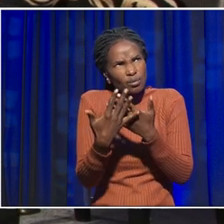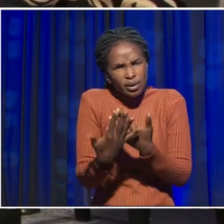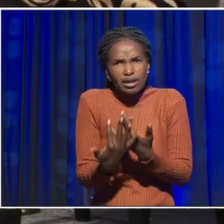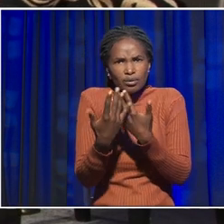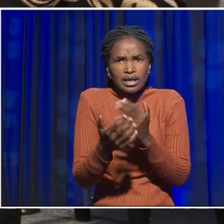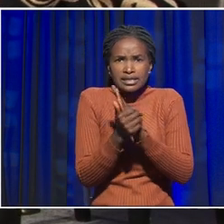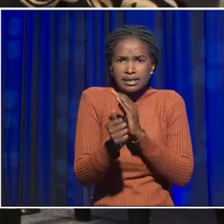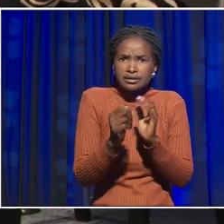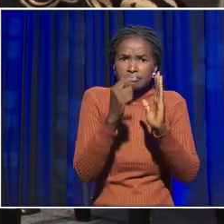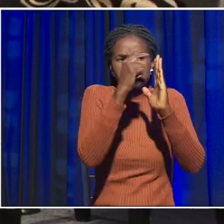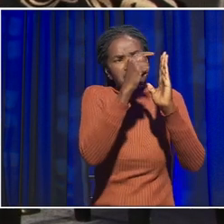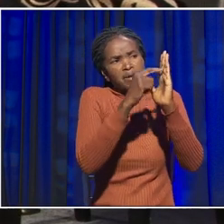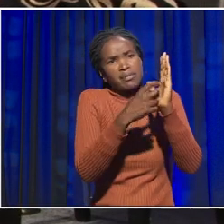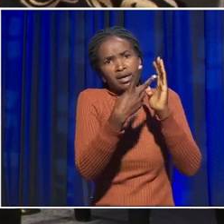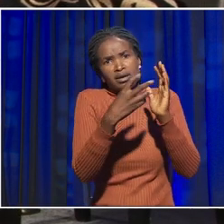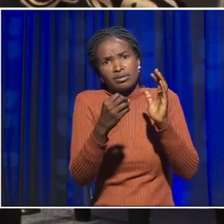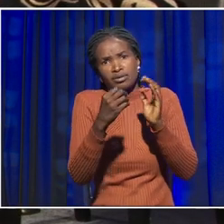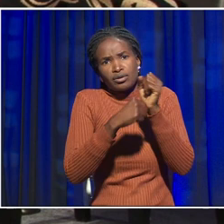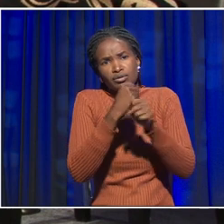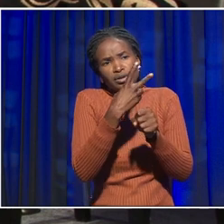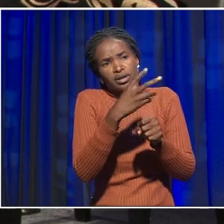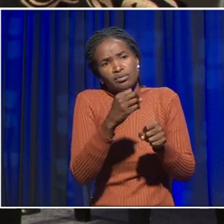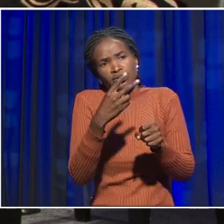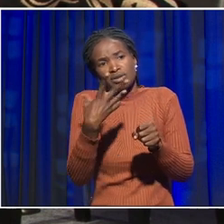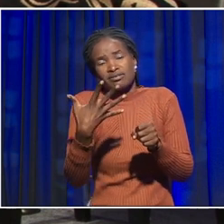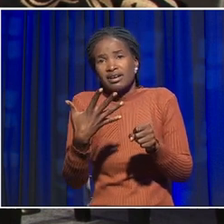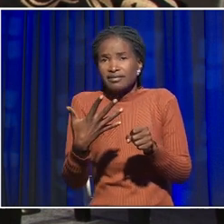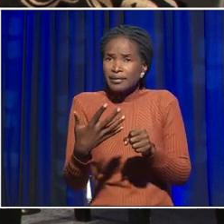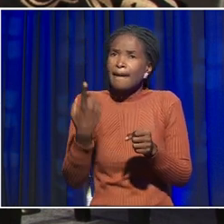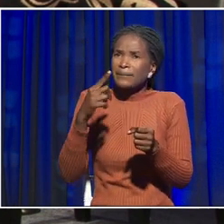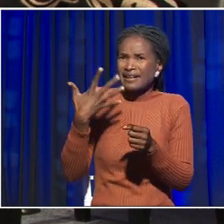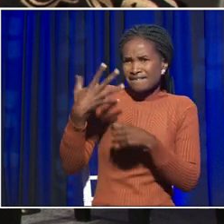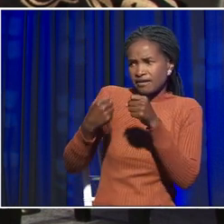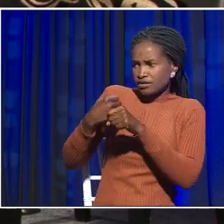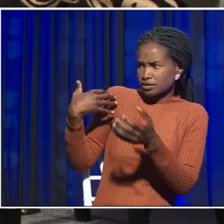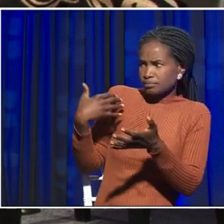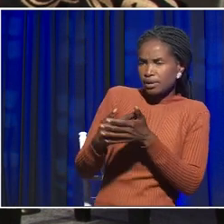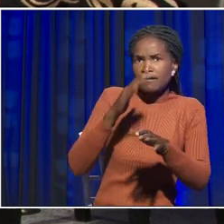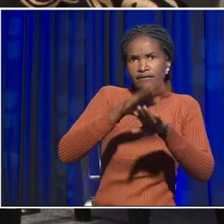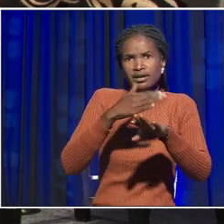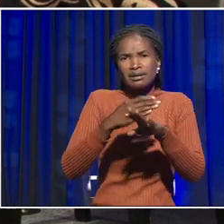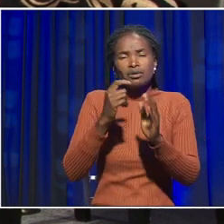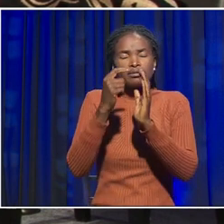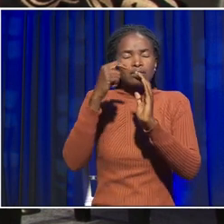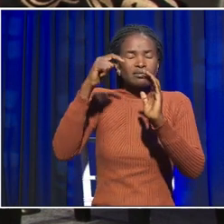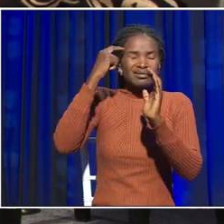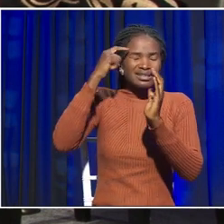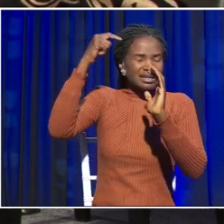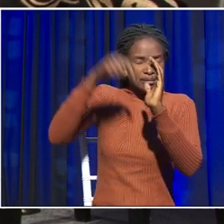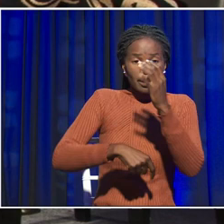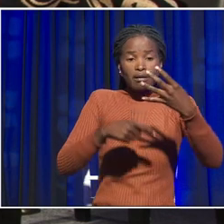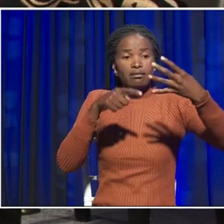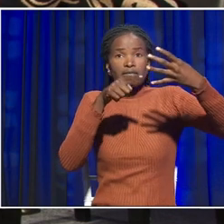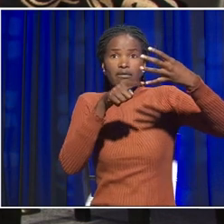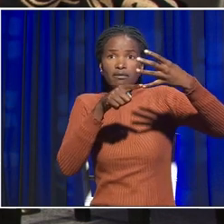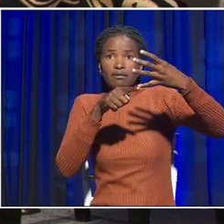for that. But this is what they tracked in the past 5 years. So you can see that pieces like critical thinking was a number four